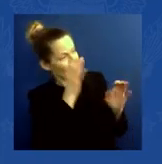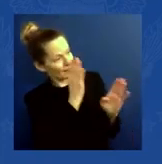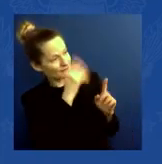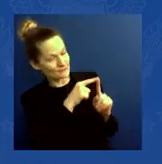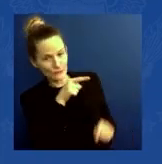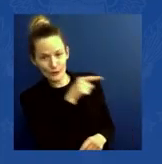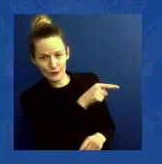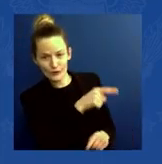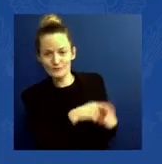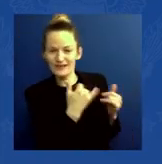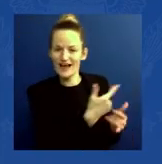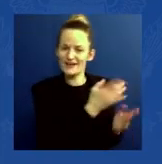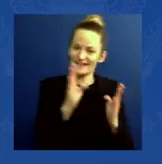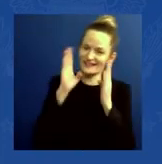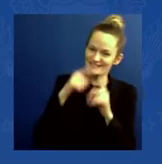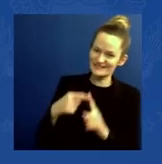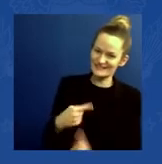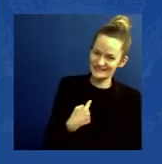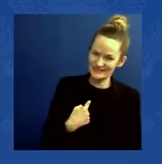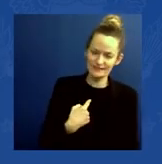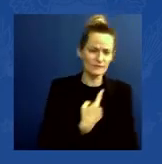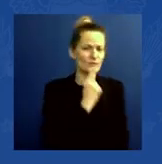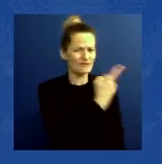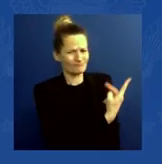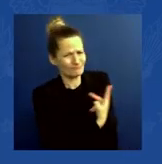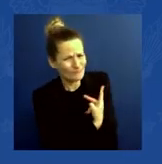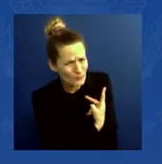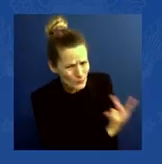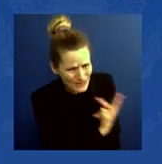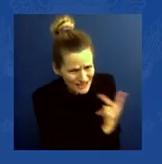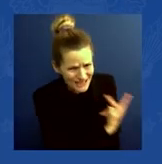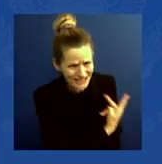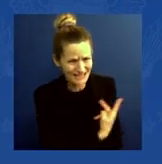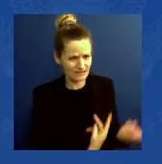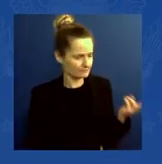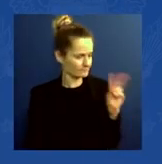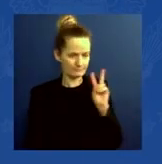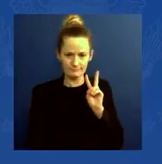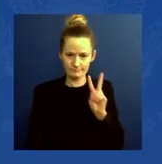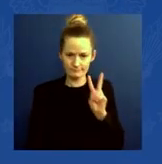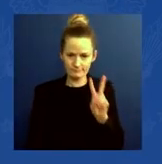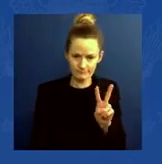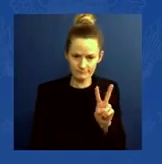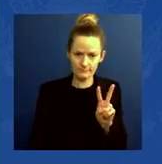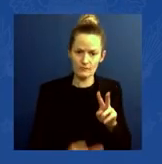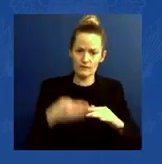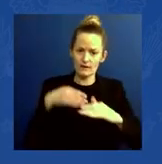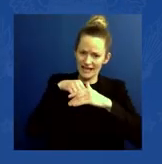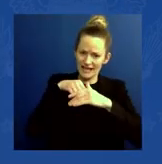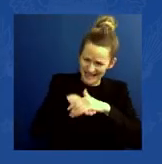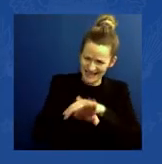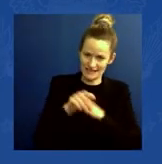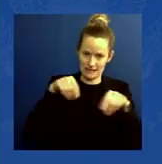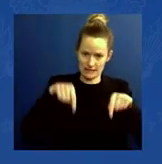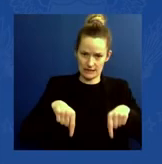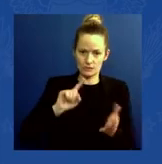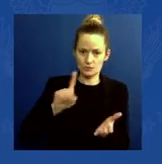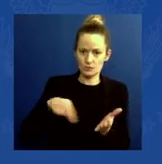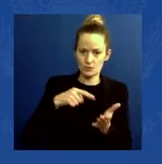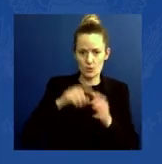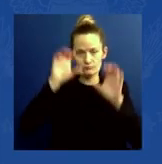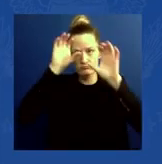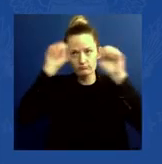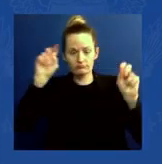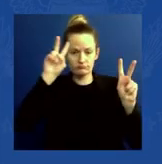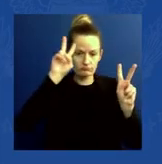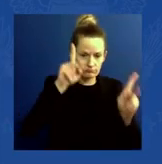When we came to office, we were told virtually by everybody, you can't get this economy moving.